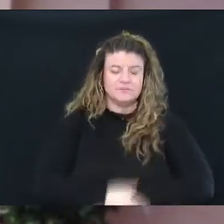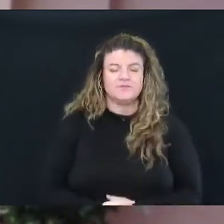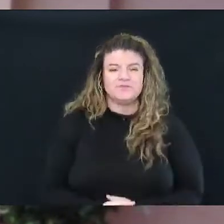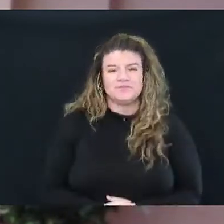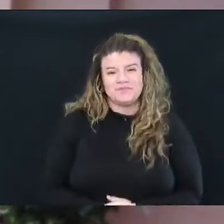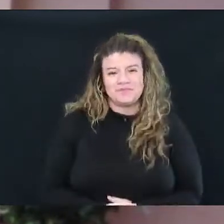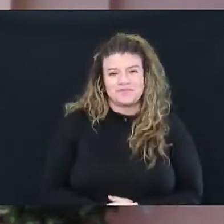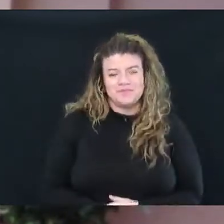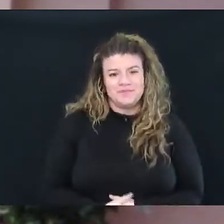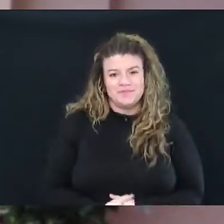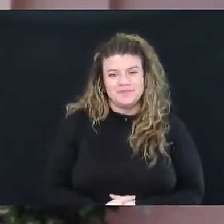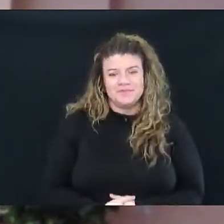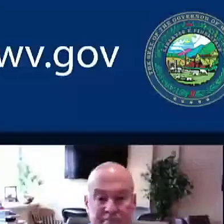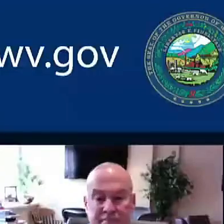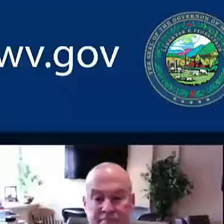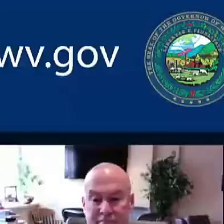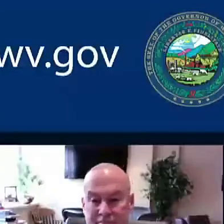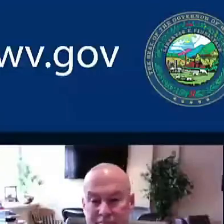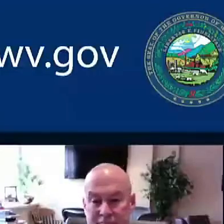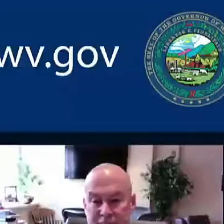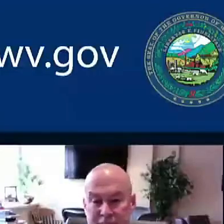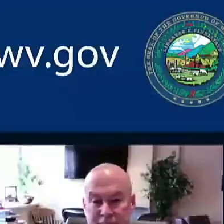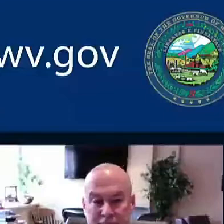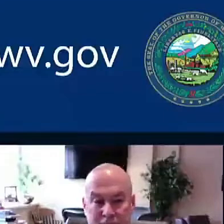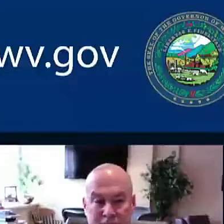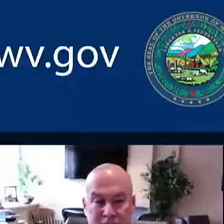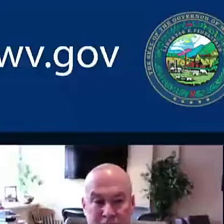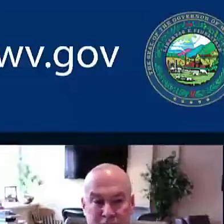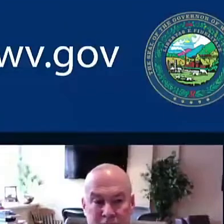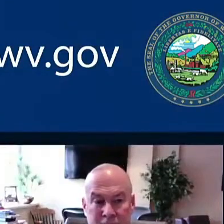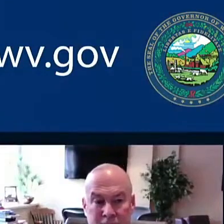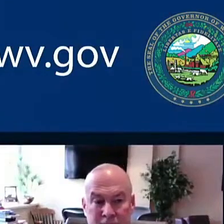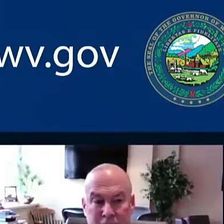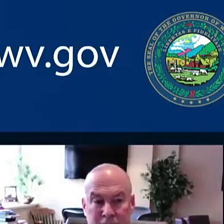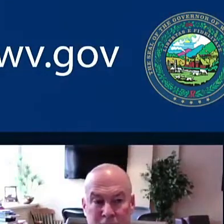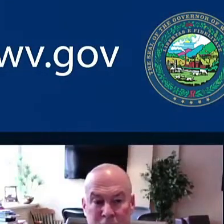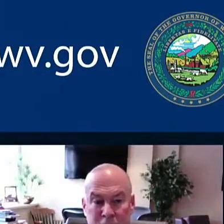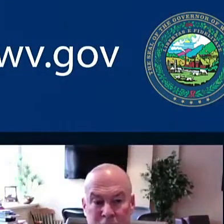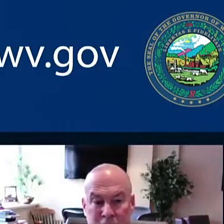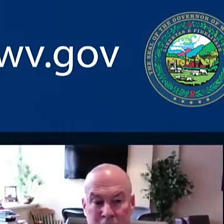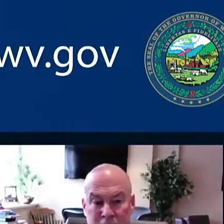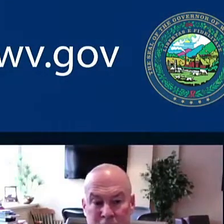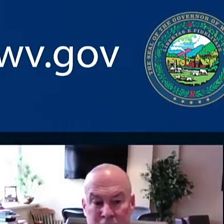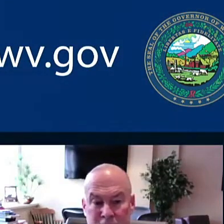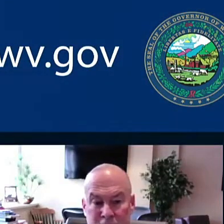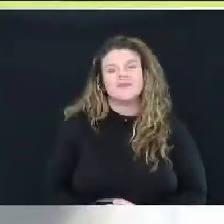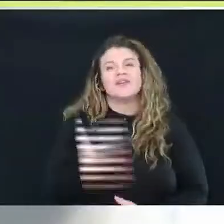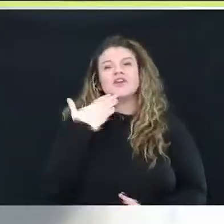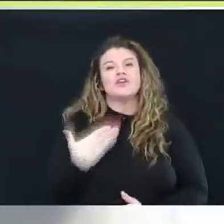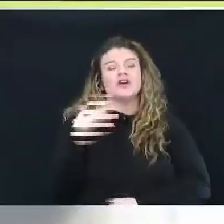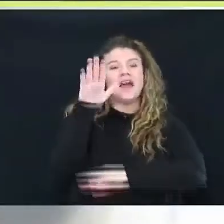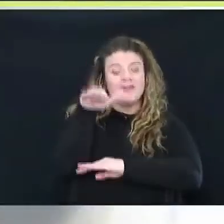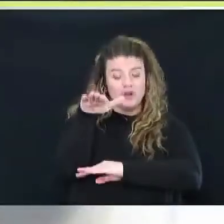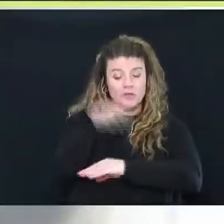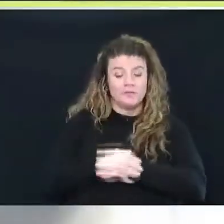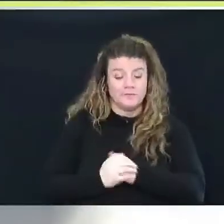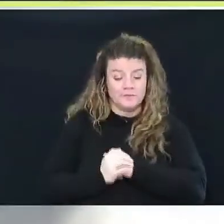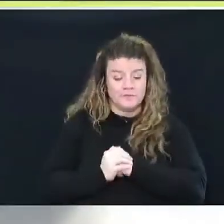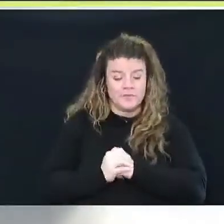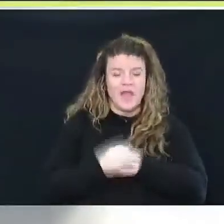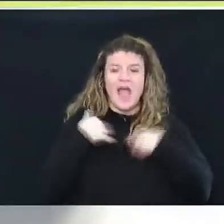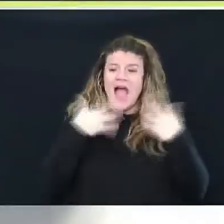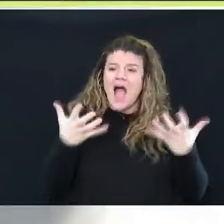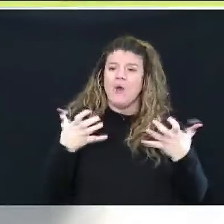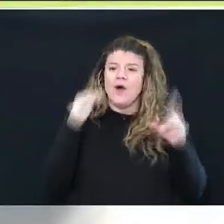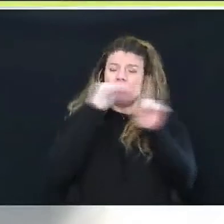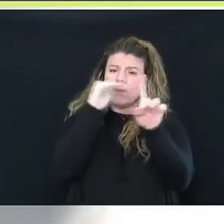Thank you. Thank you, Doctor. Next, we'll go to Dr. Ainam Jadar, State Health Officer. Good afternoon. I just want to